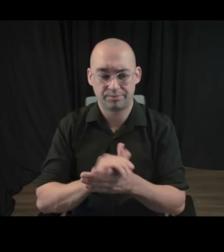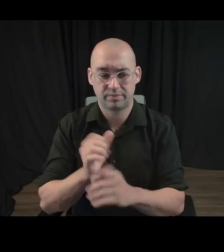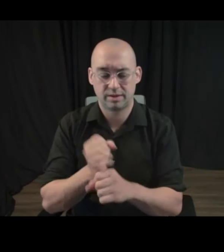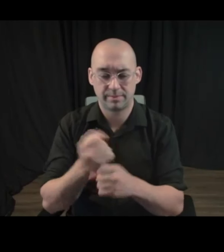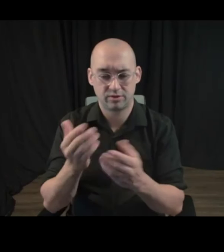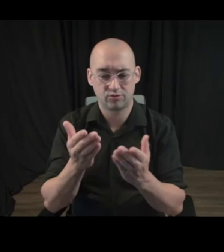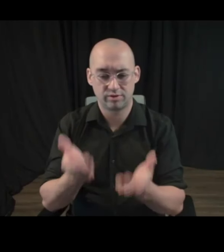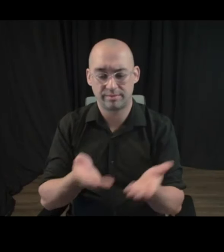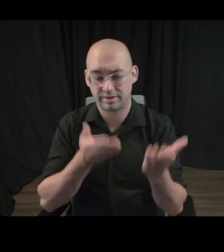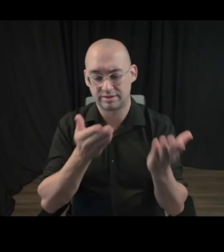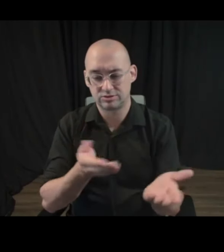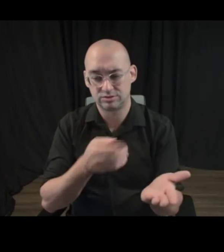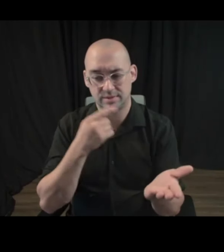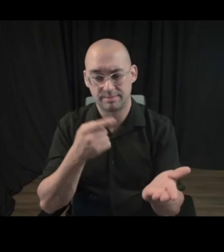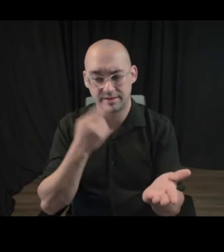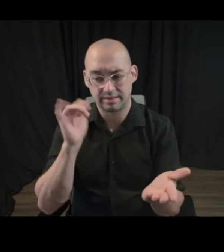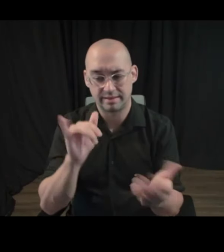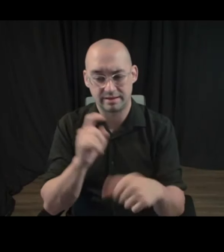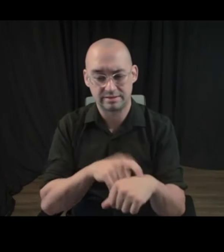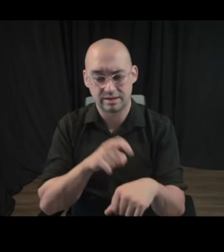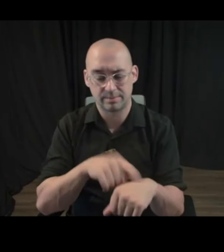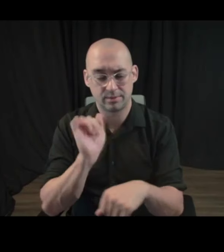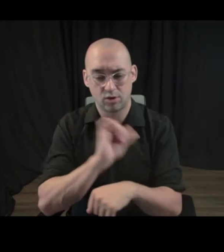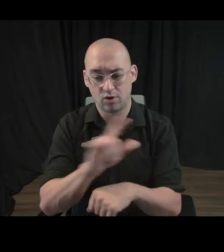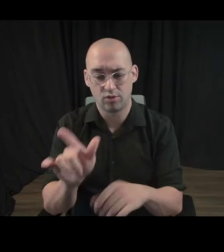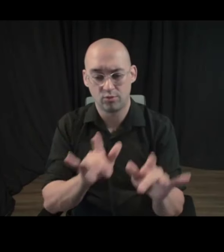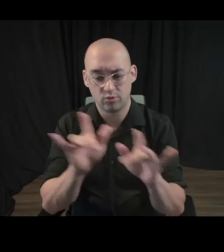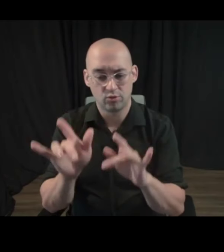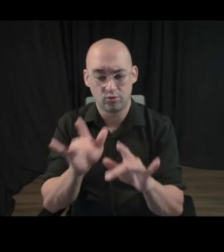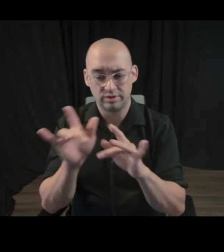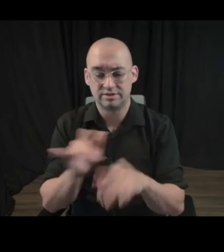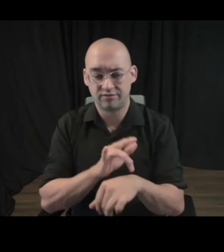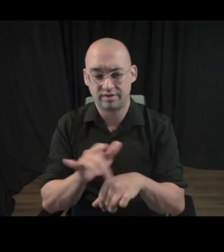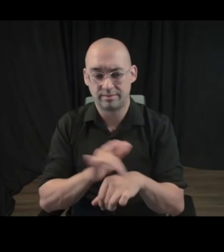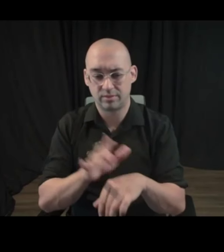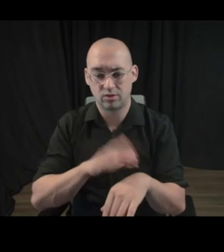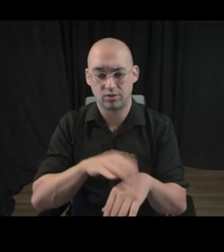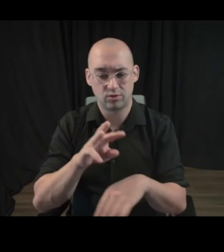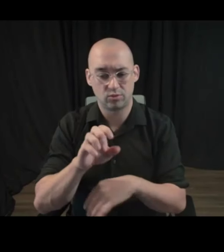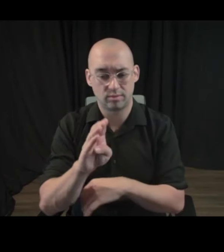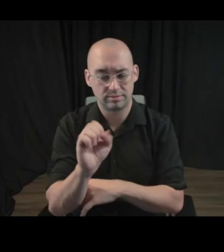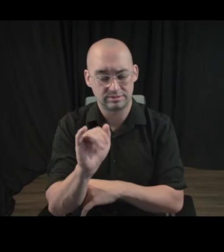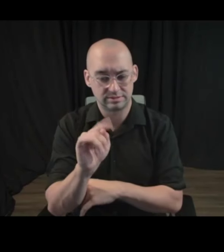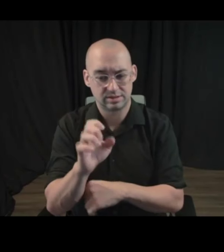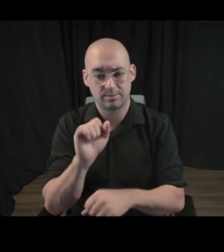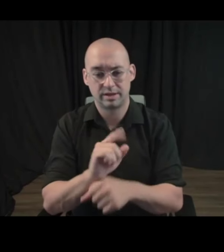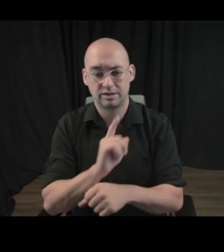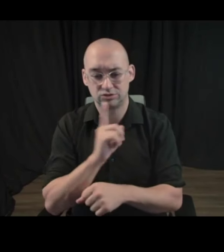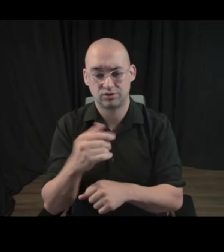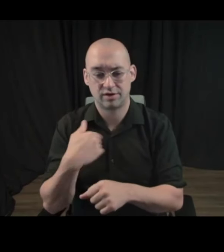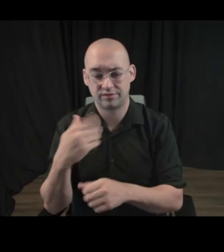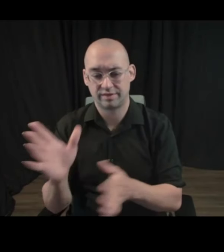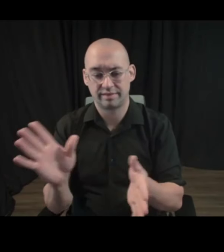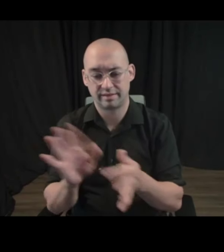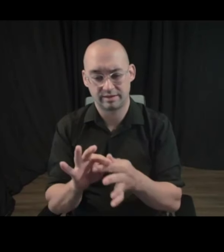recommendations public at that time. All of the recordings are available on our website, and we'll make sure you have that link if you want to tune in to what